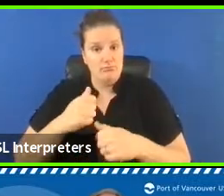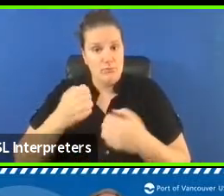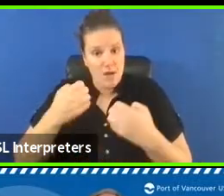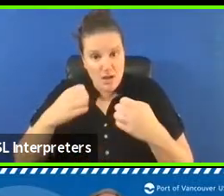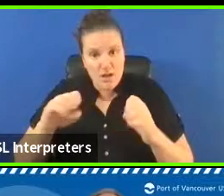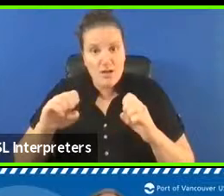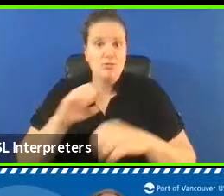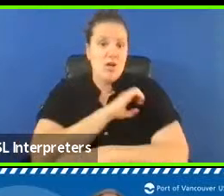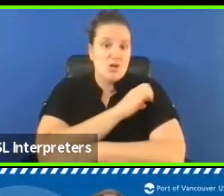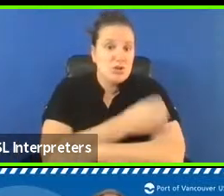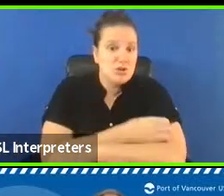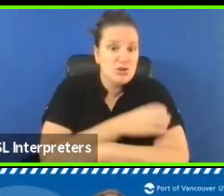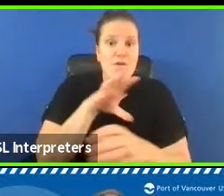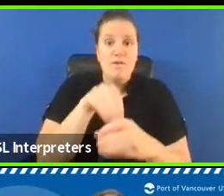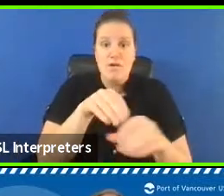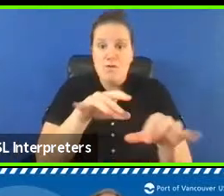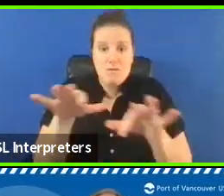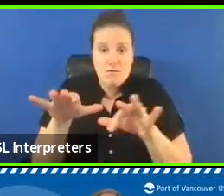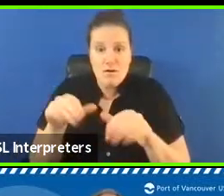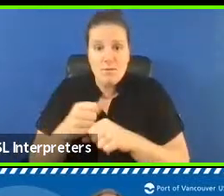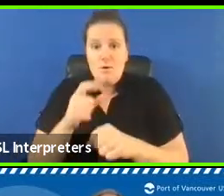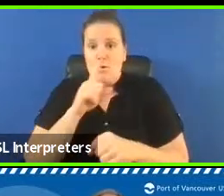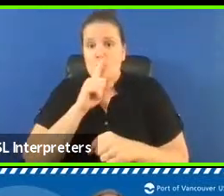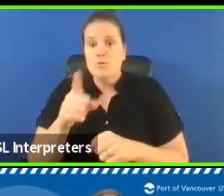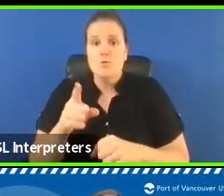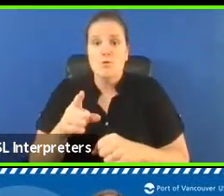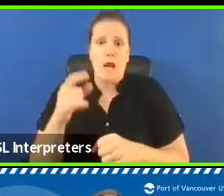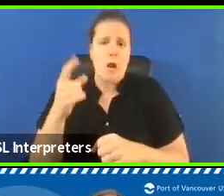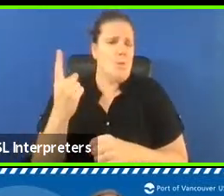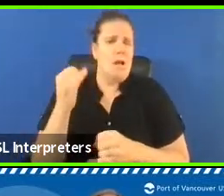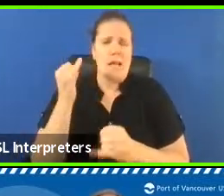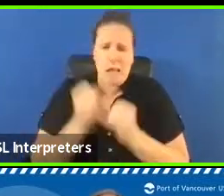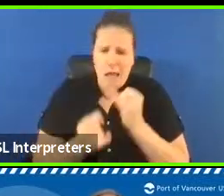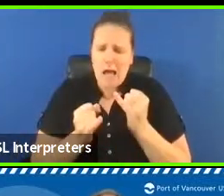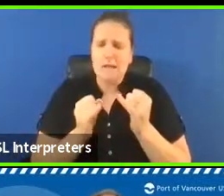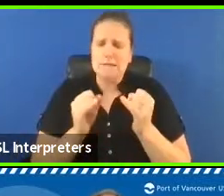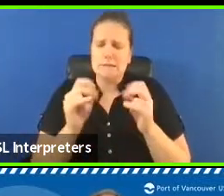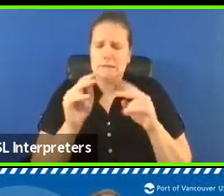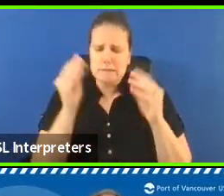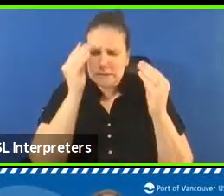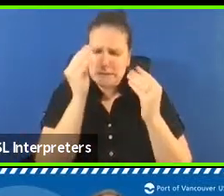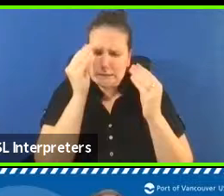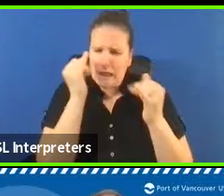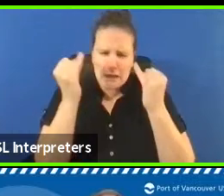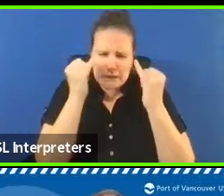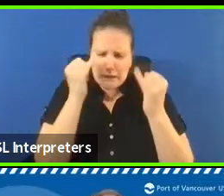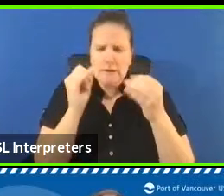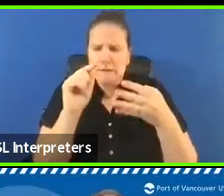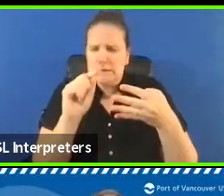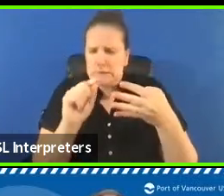making sure that we did that one last look at these ideas.